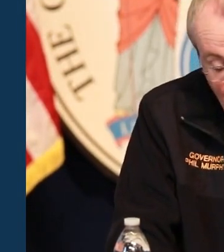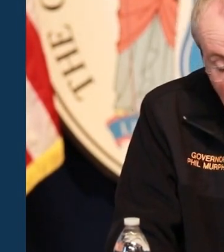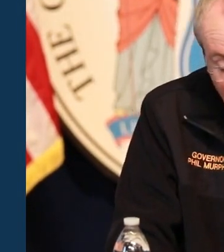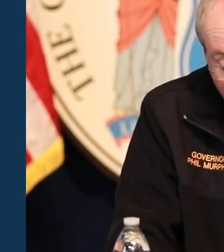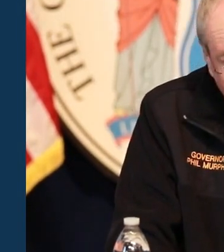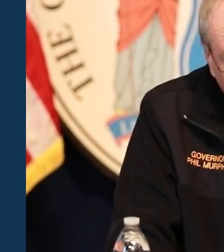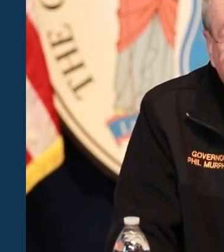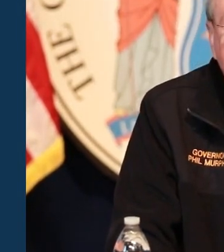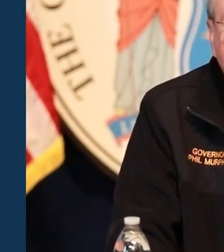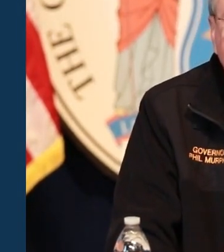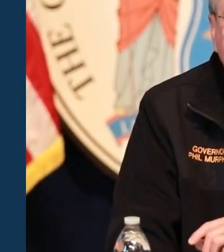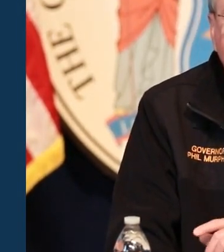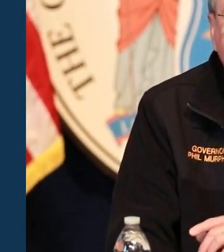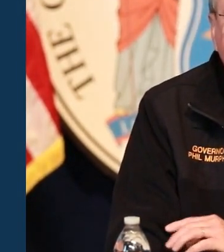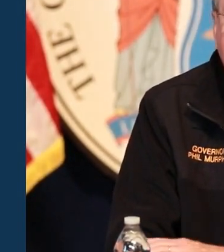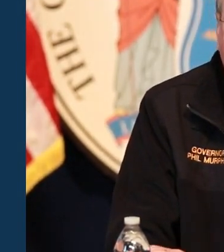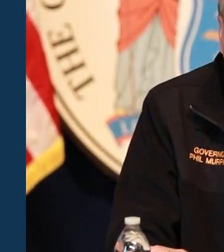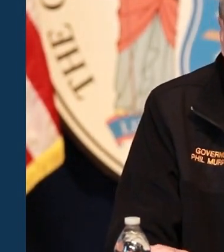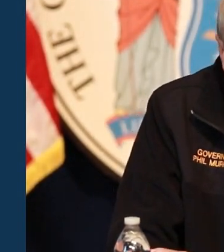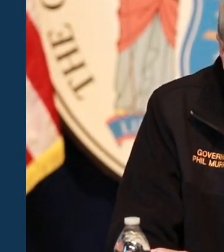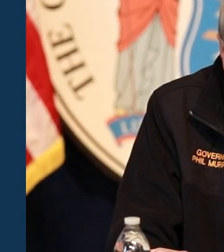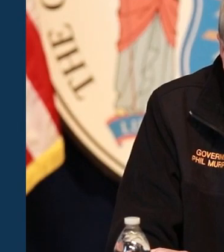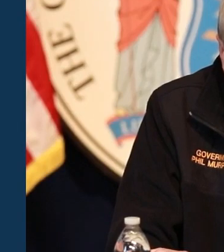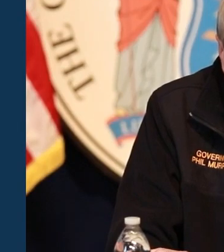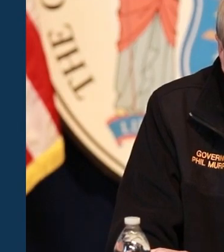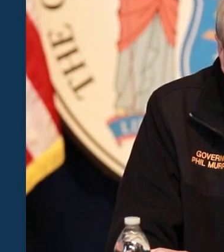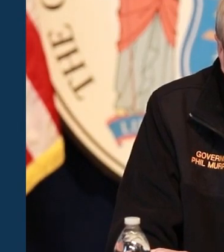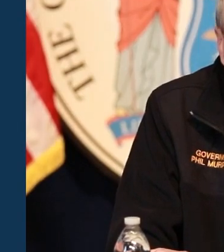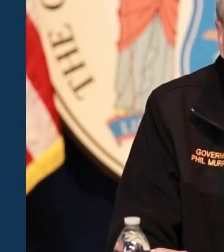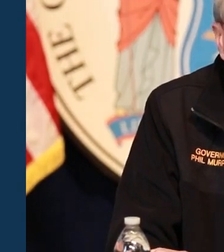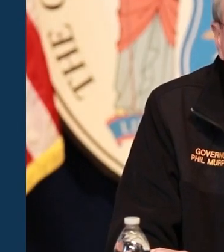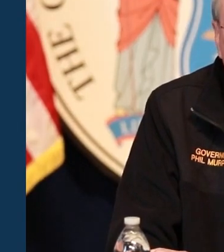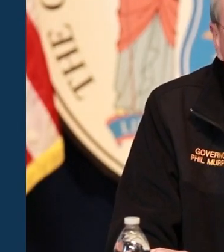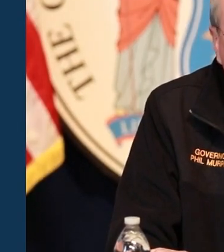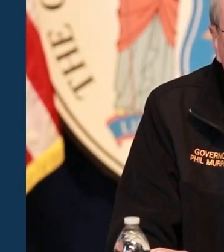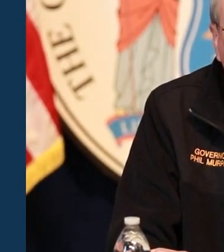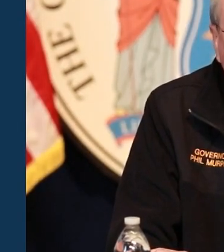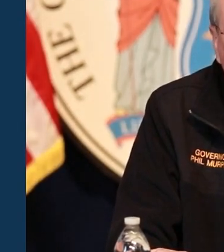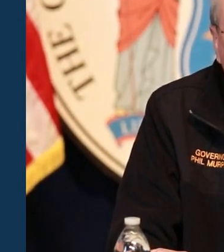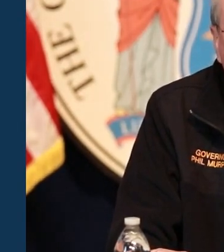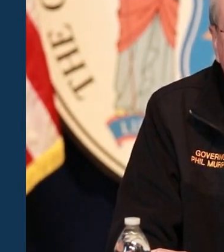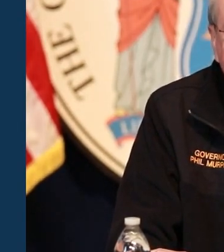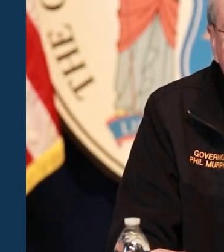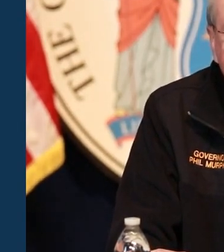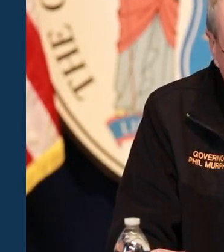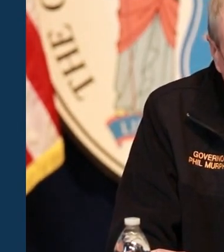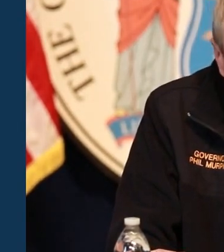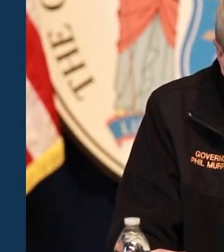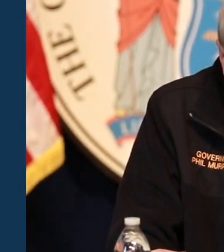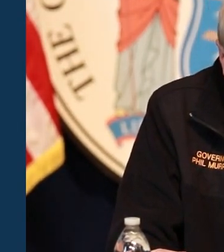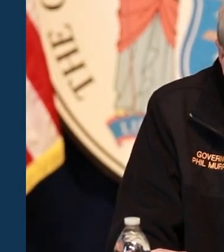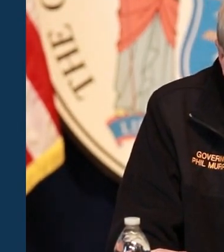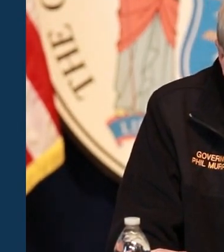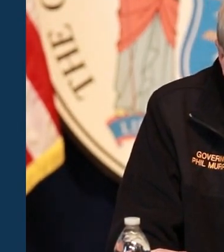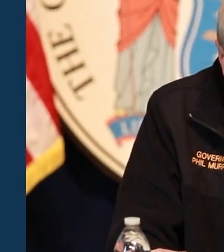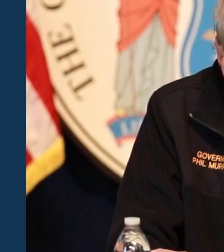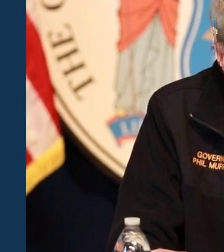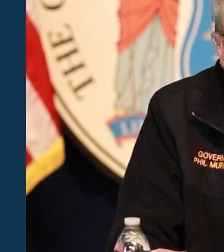everyone out there who's doing the right thing to help us flatten the curve, especially with a major holiday weekend upon